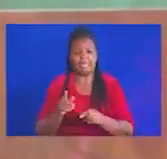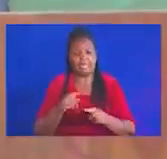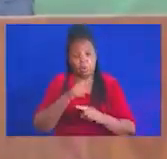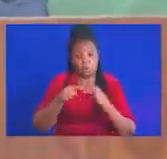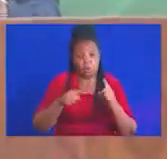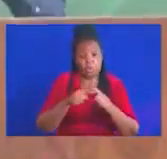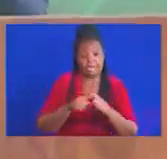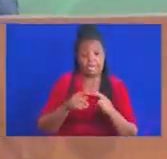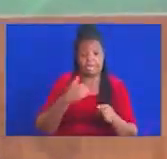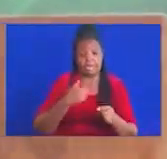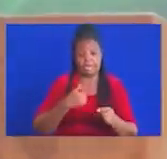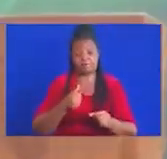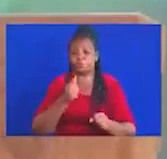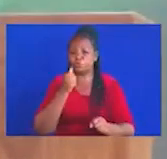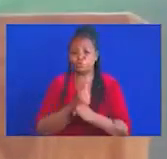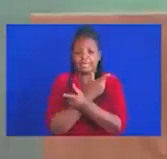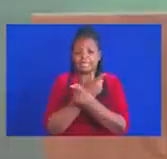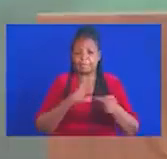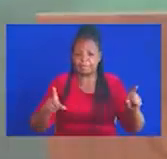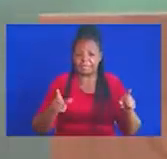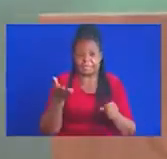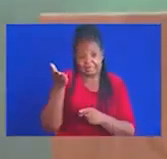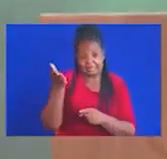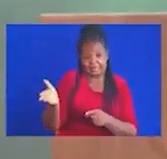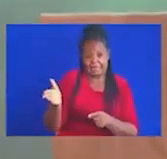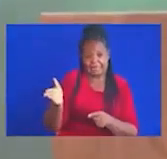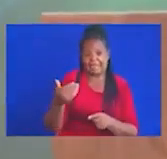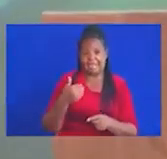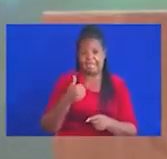that with the knowledge of God is a